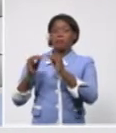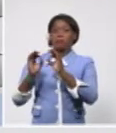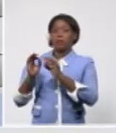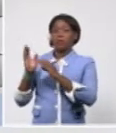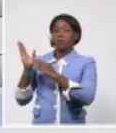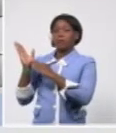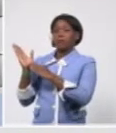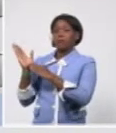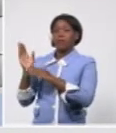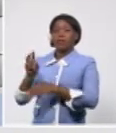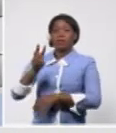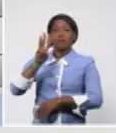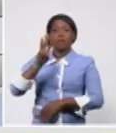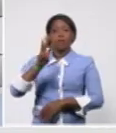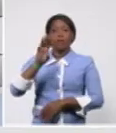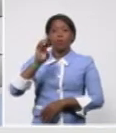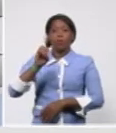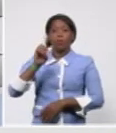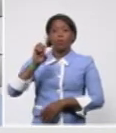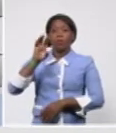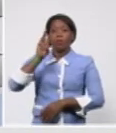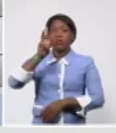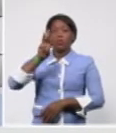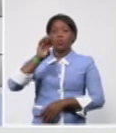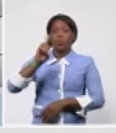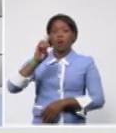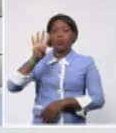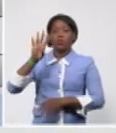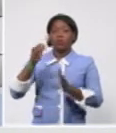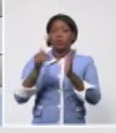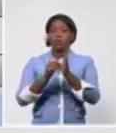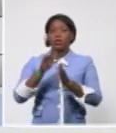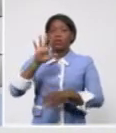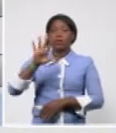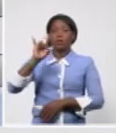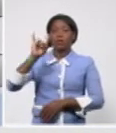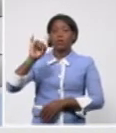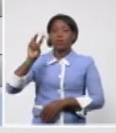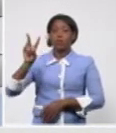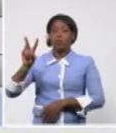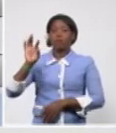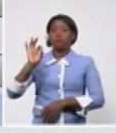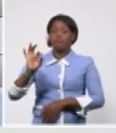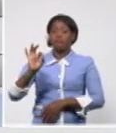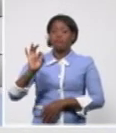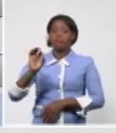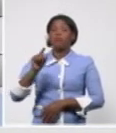304,562 people were diagnosed with the virus, for a total of